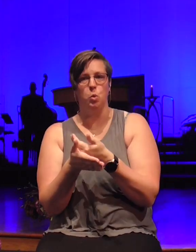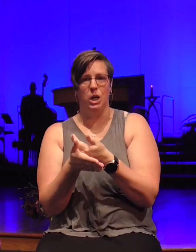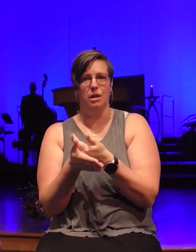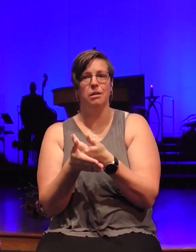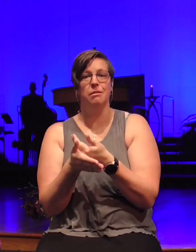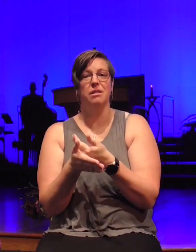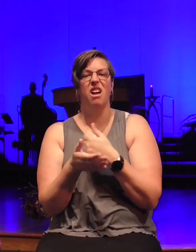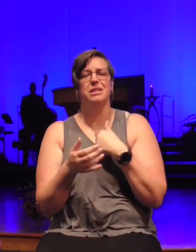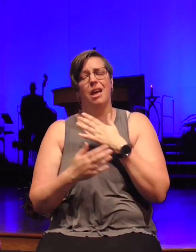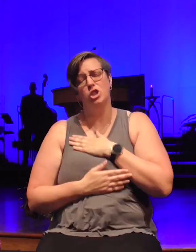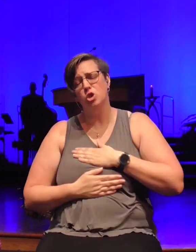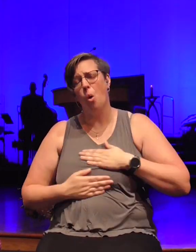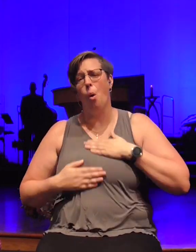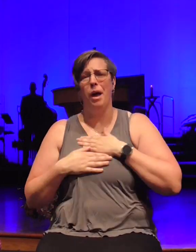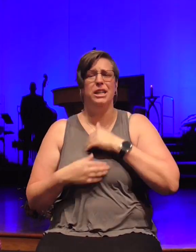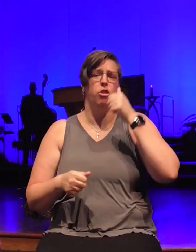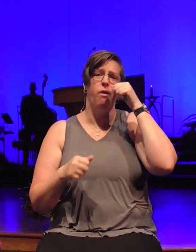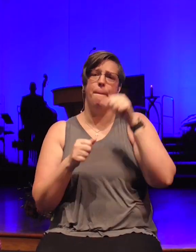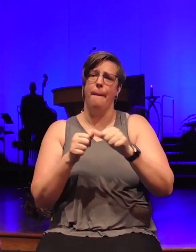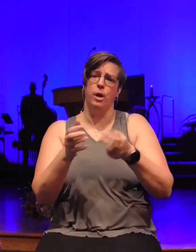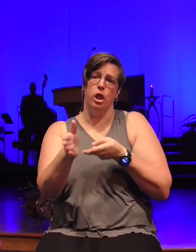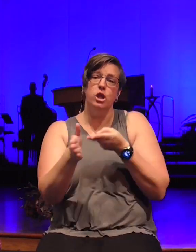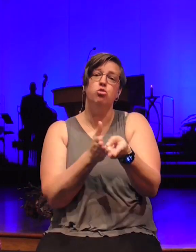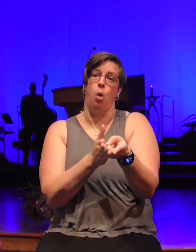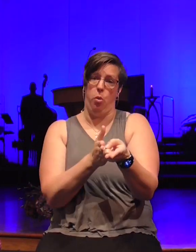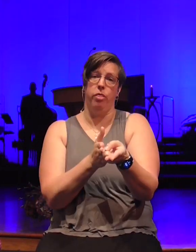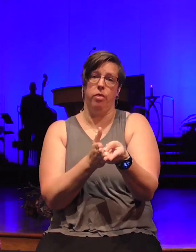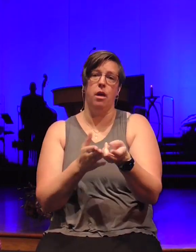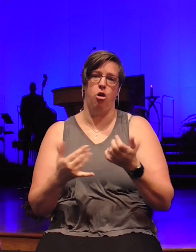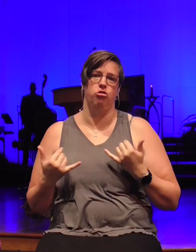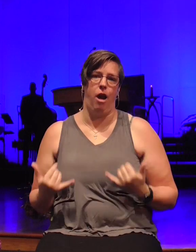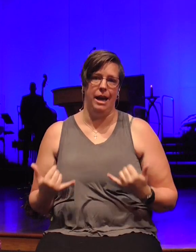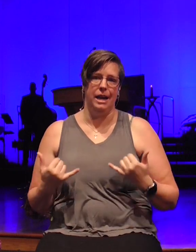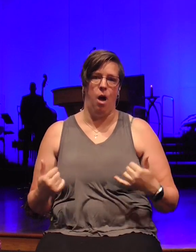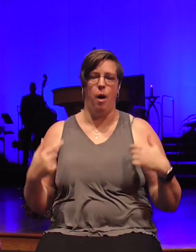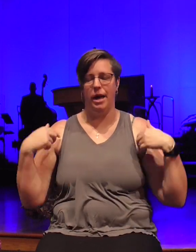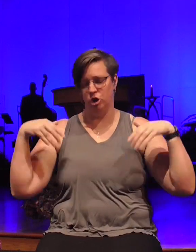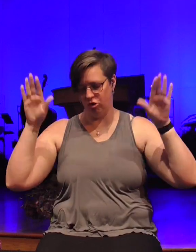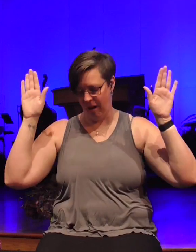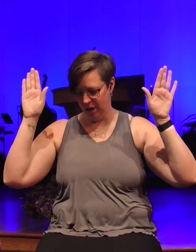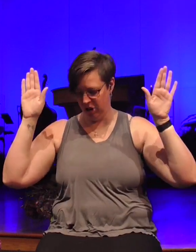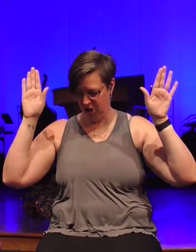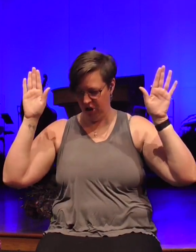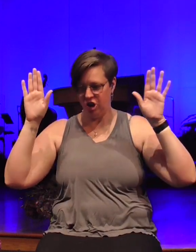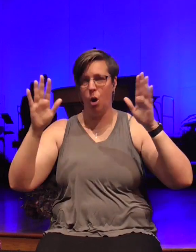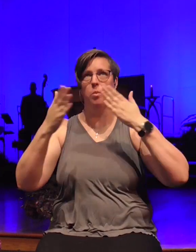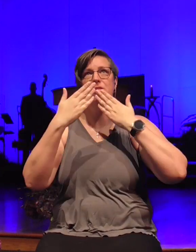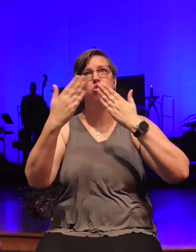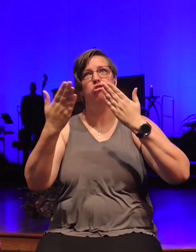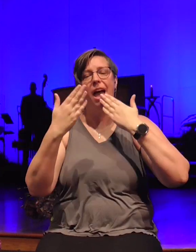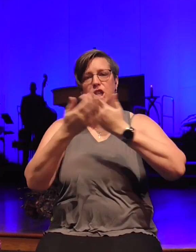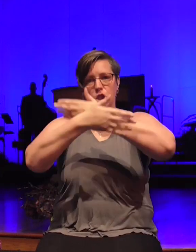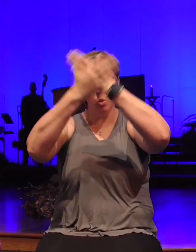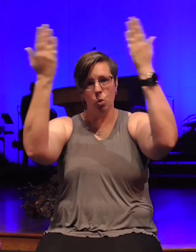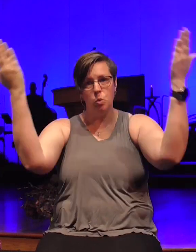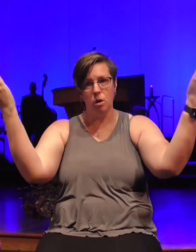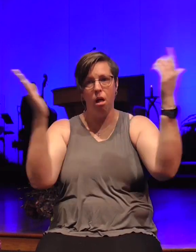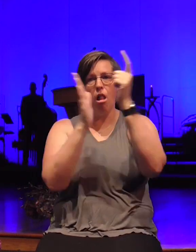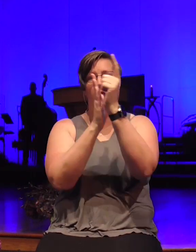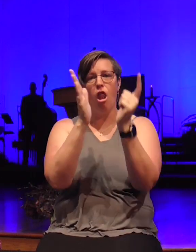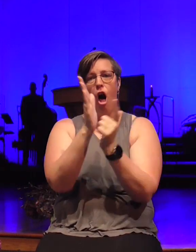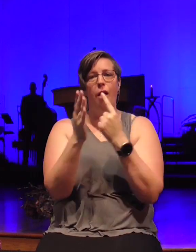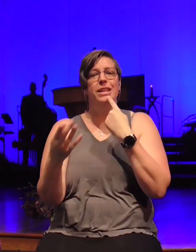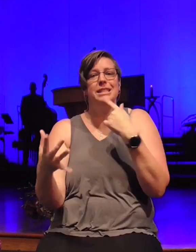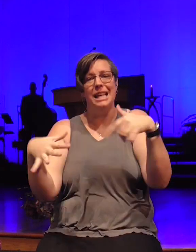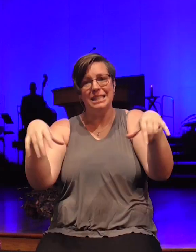to remember this truth right here and right now, to surrender this up with gratitude into the law that simply says yes